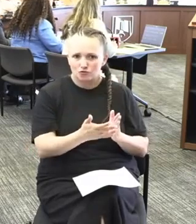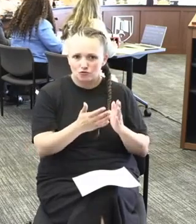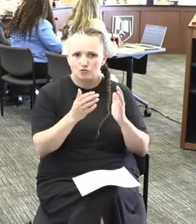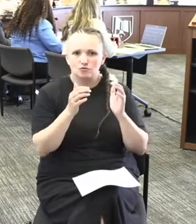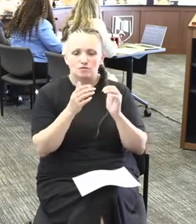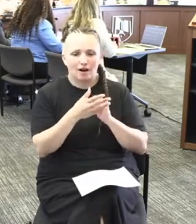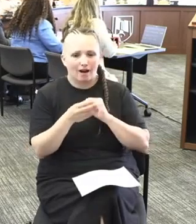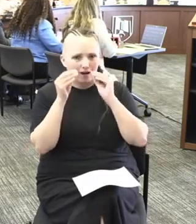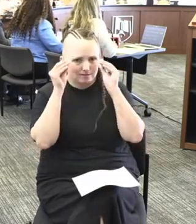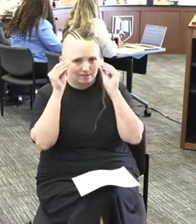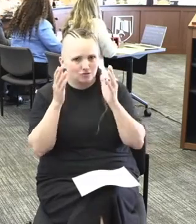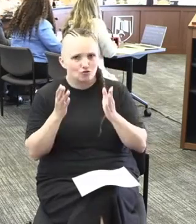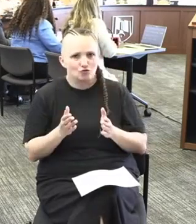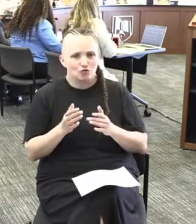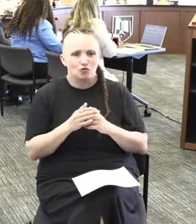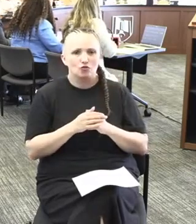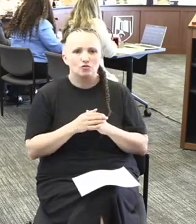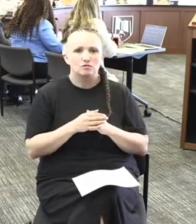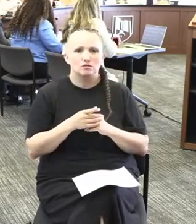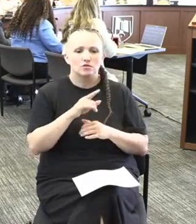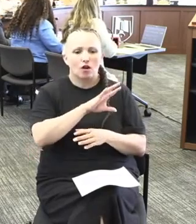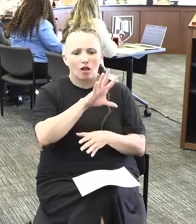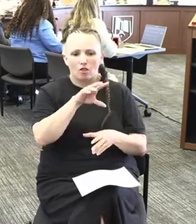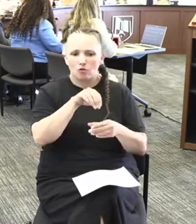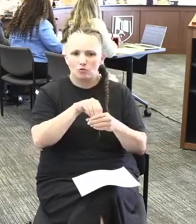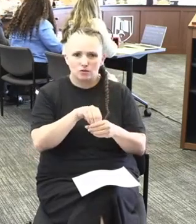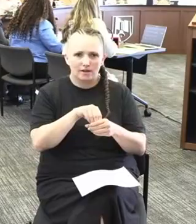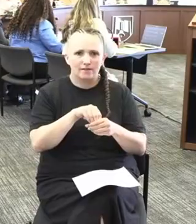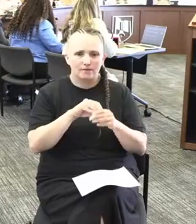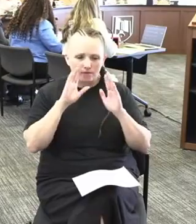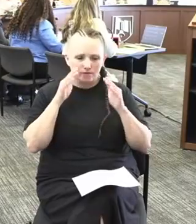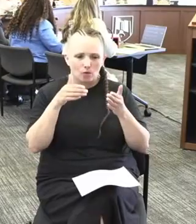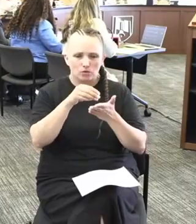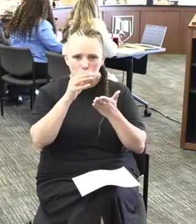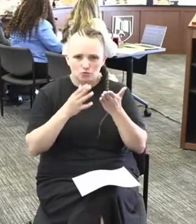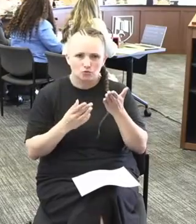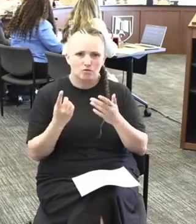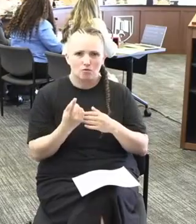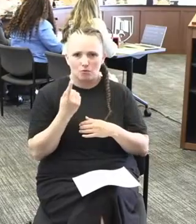She is very inclusive and student-centered.